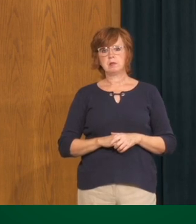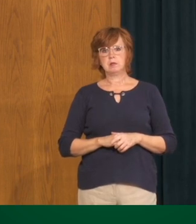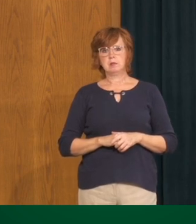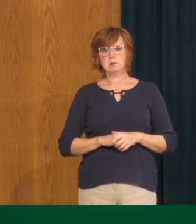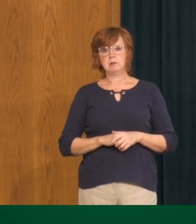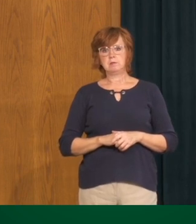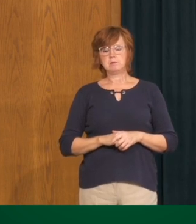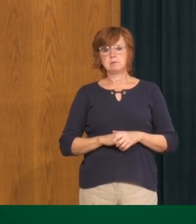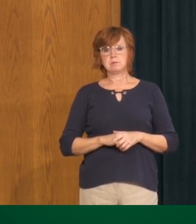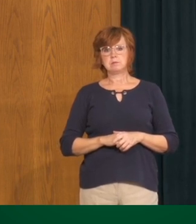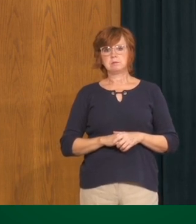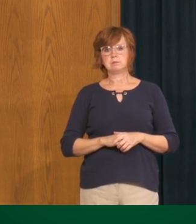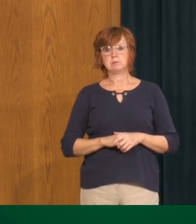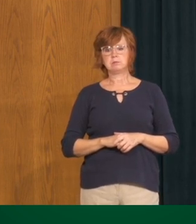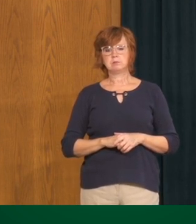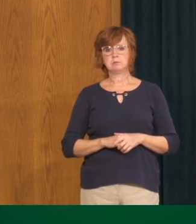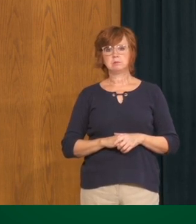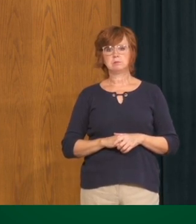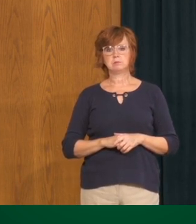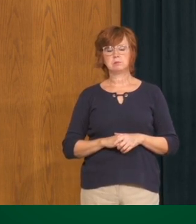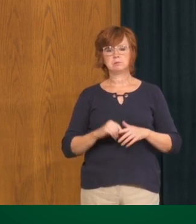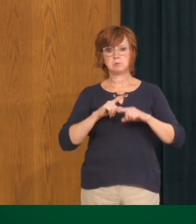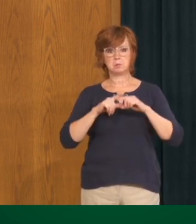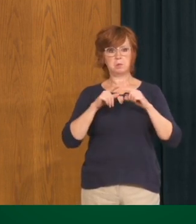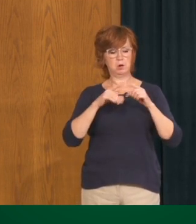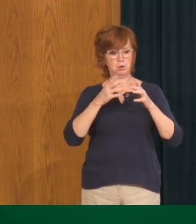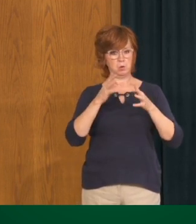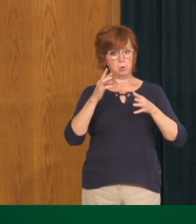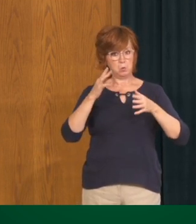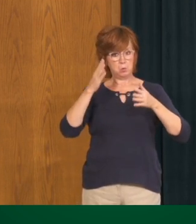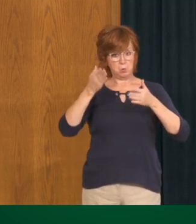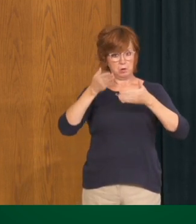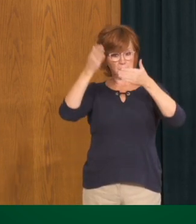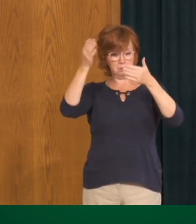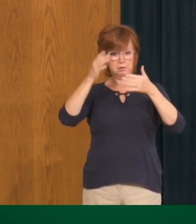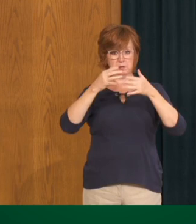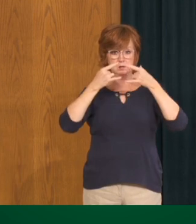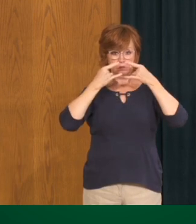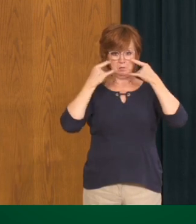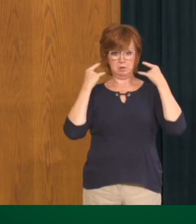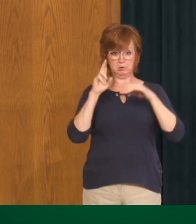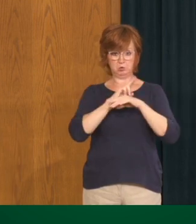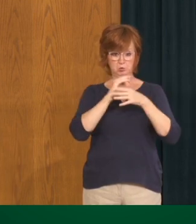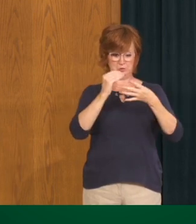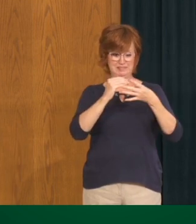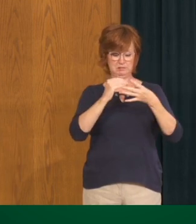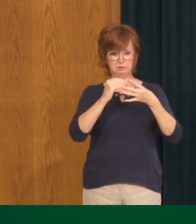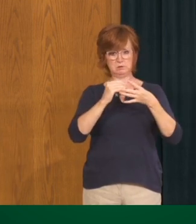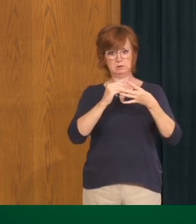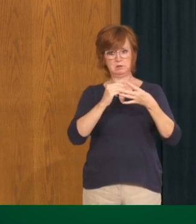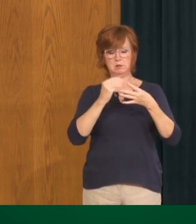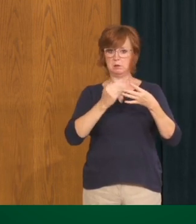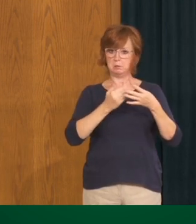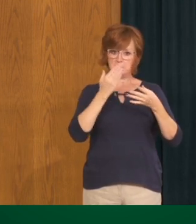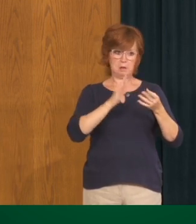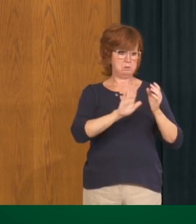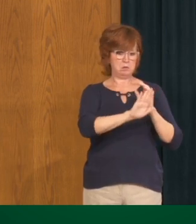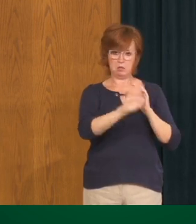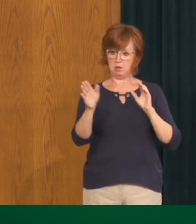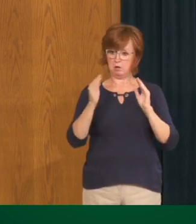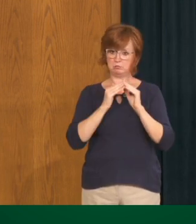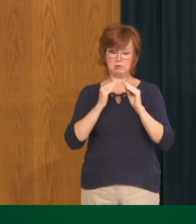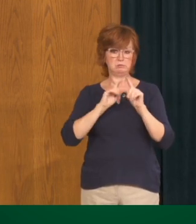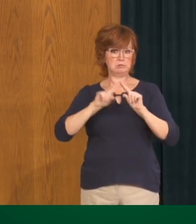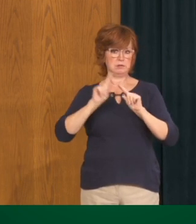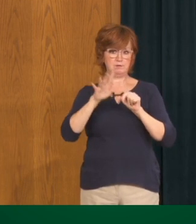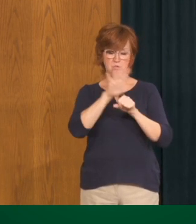mask use and other steps as in terms of level 3 may be required at a local level. I think just